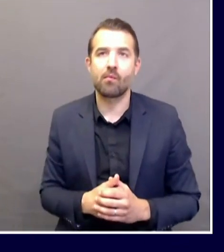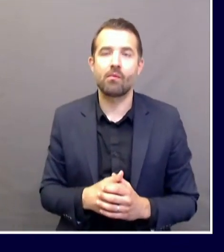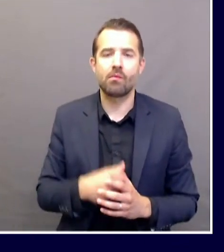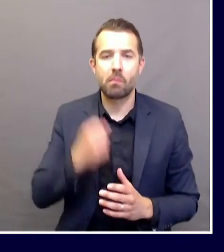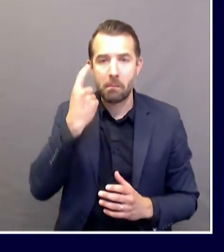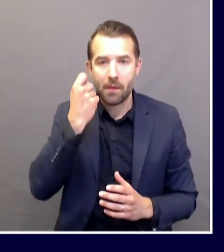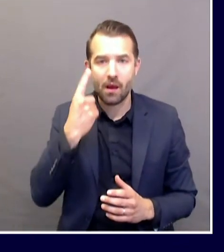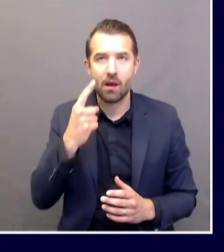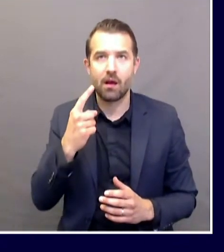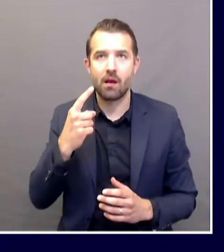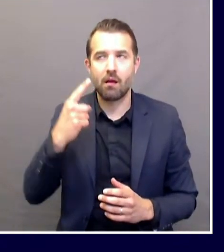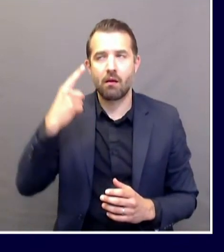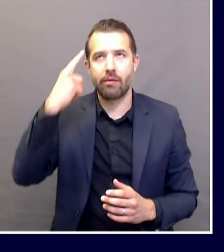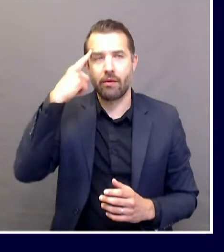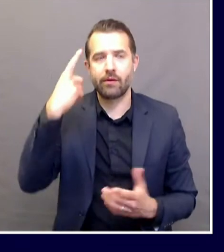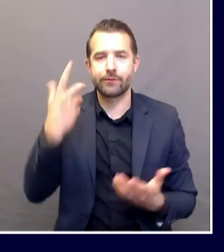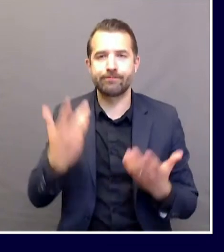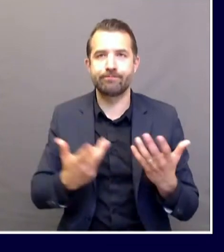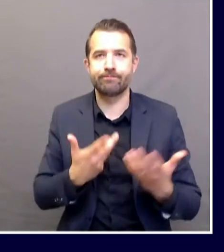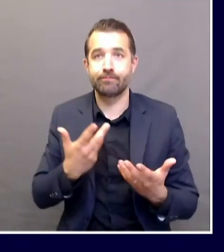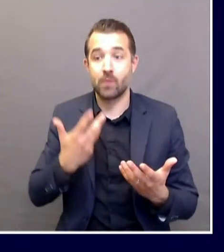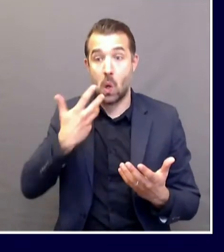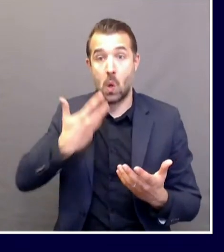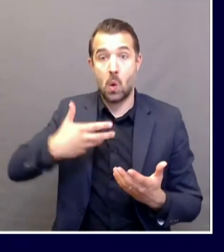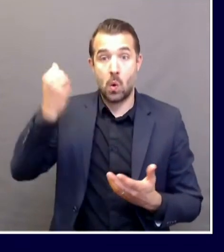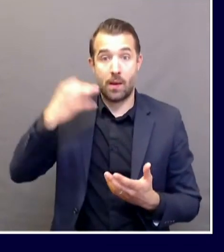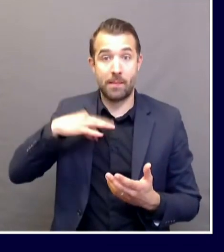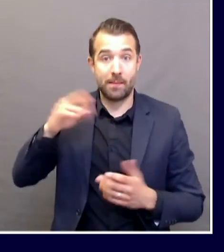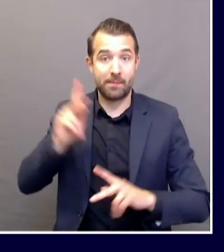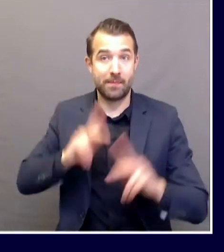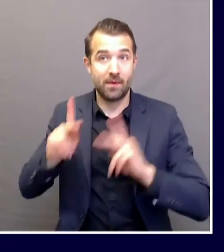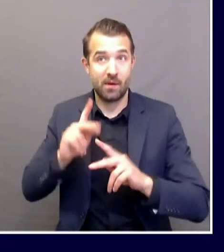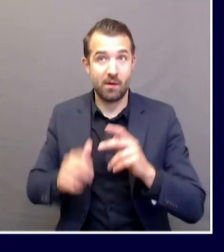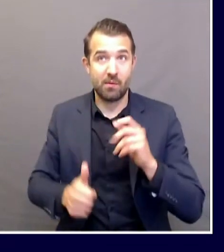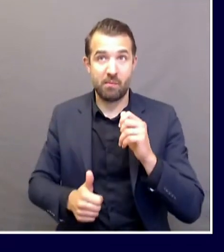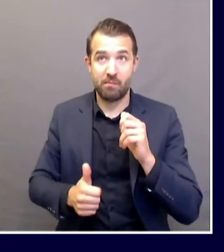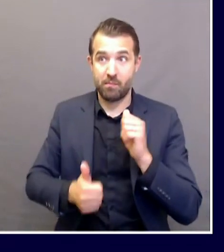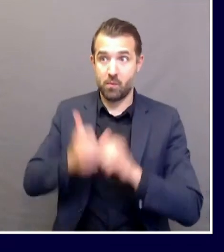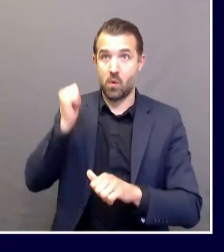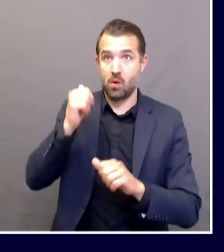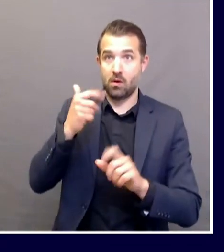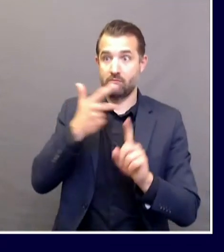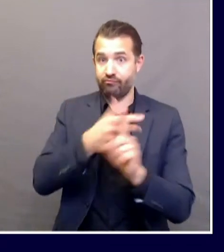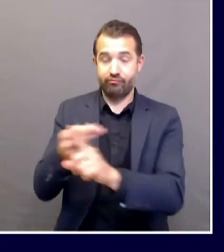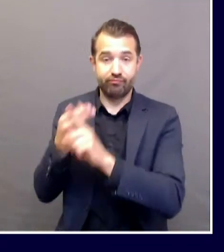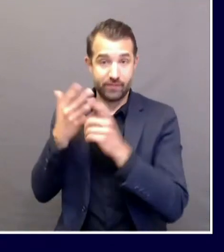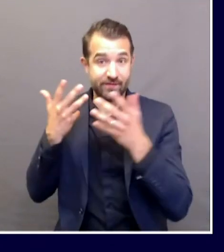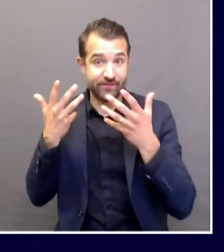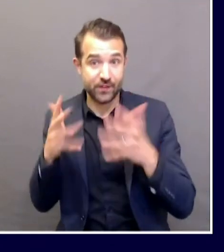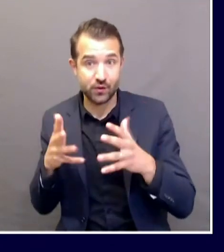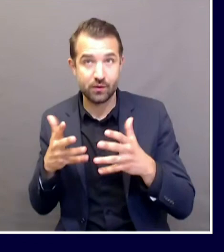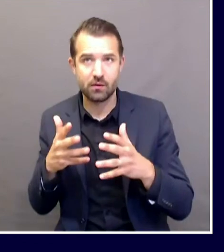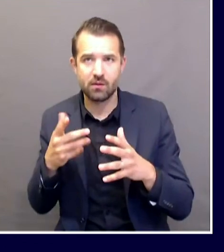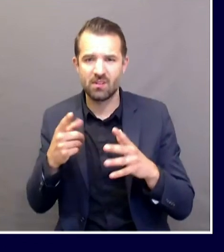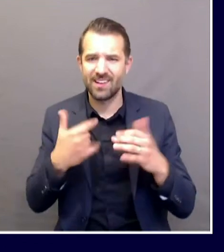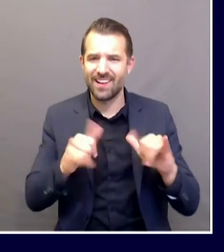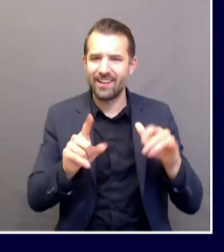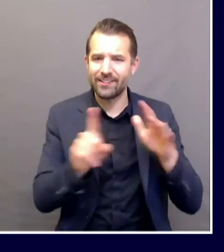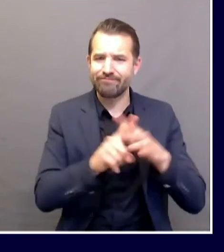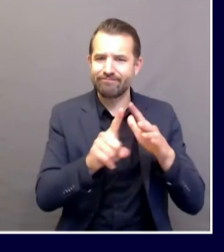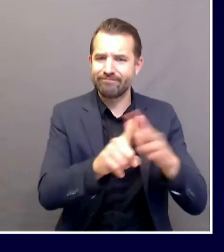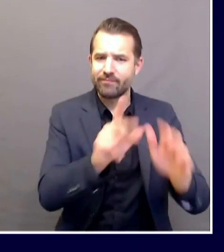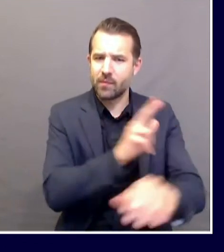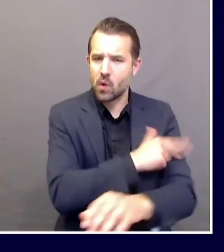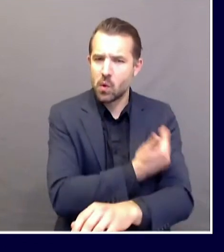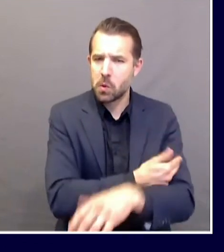older people are predominantly the ones who are vaccinated in the state. Well, a couple of notes there, Caitlin. It's a mixed bag on the